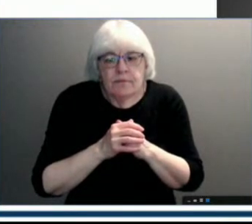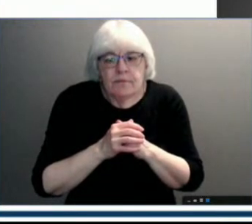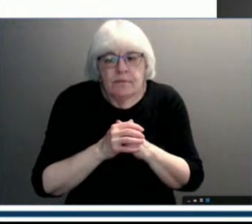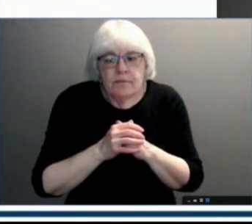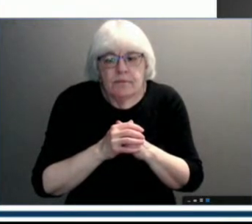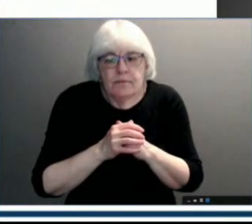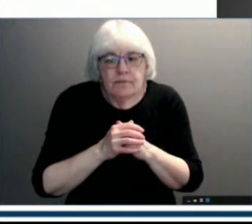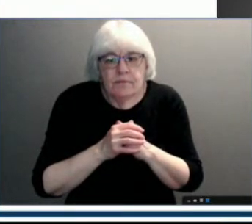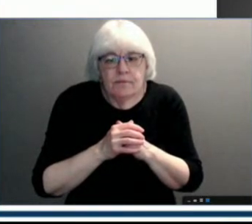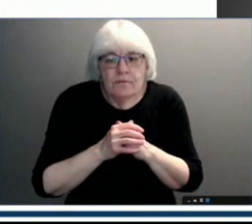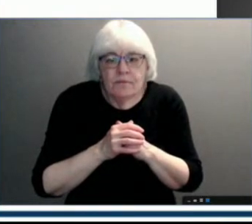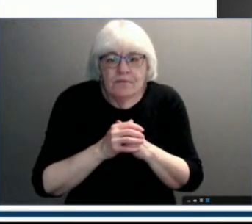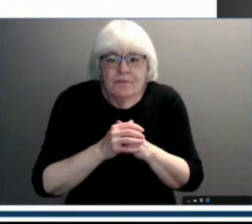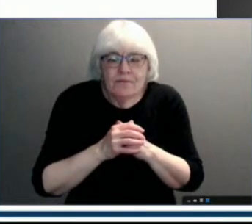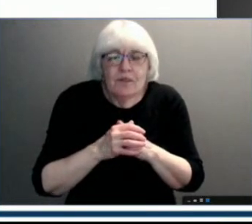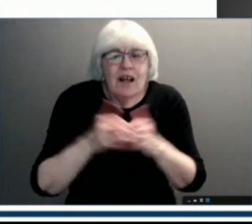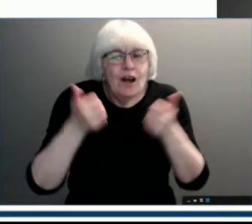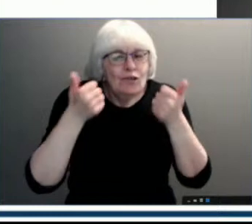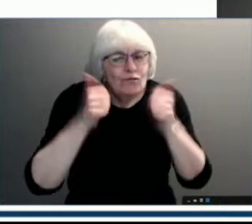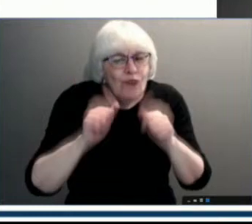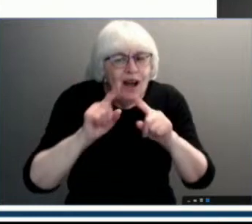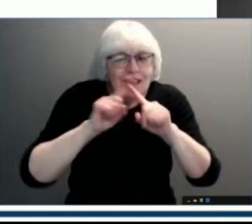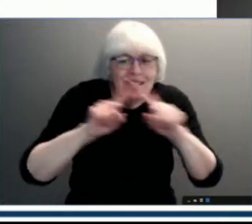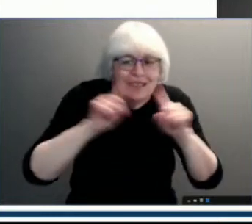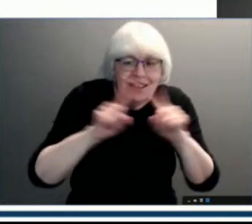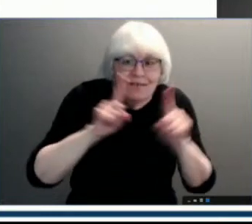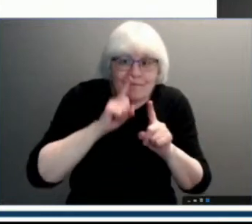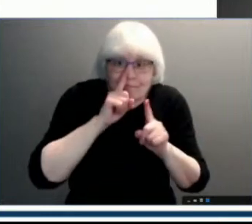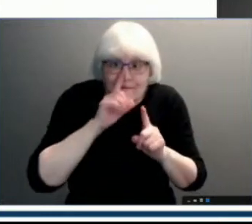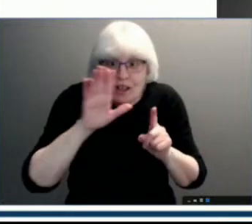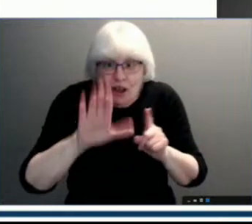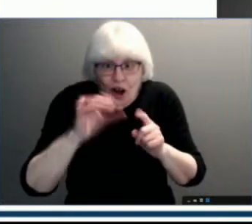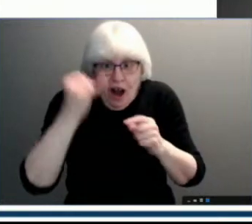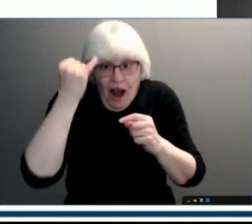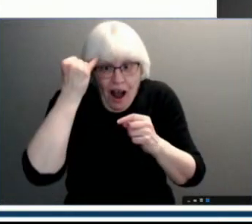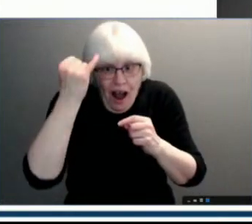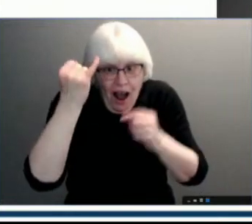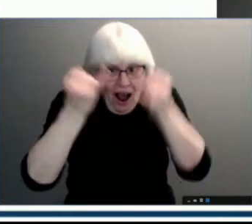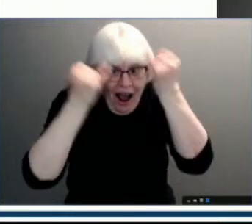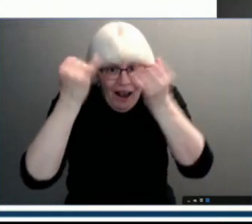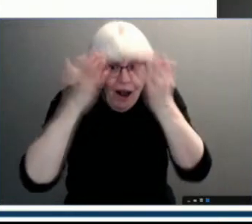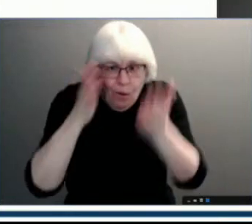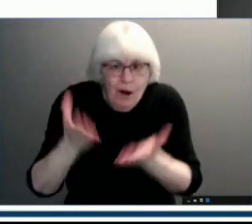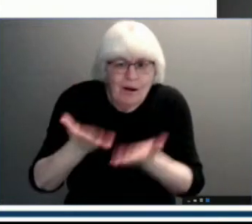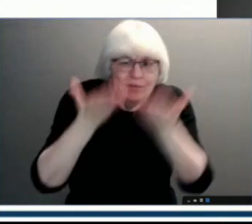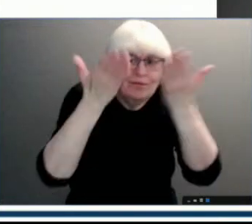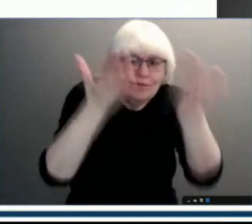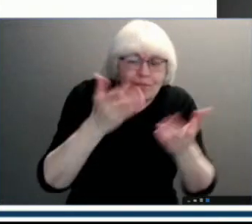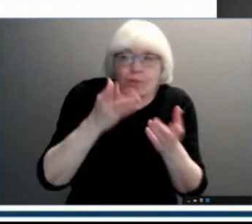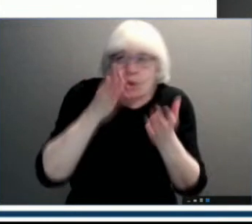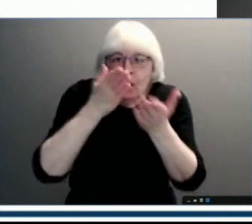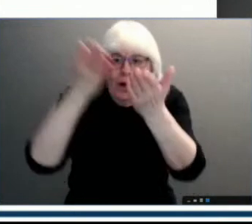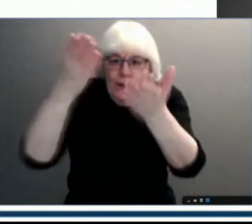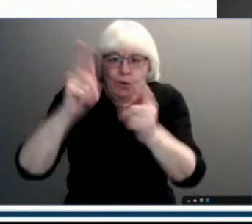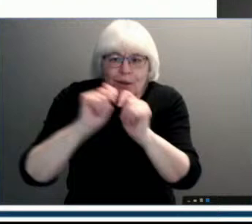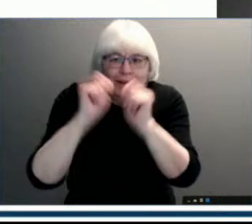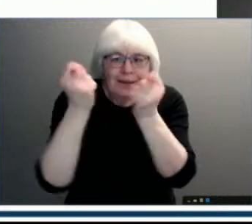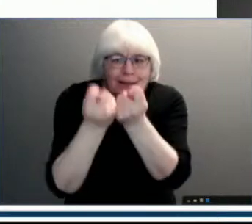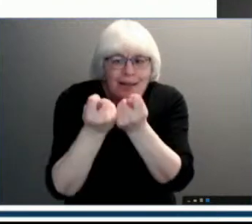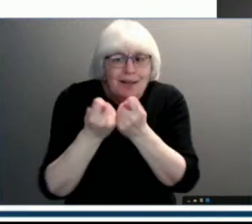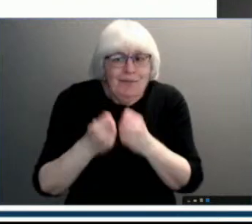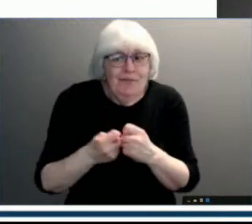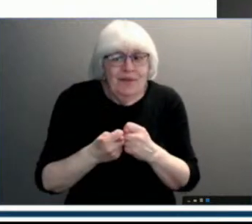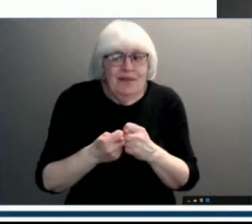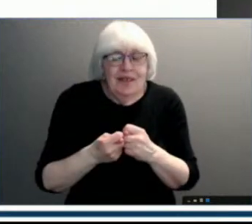I'll take that back and look at our digital team, but we put something in place quickly. I think it's important that people still use that,